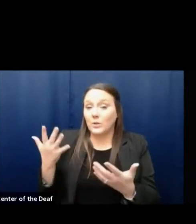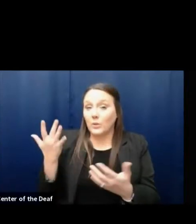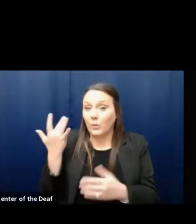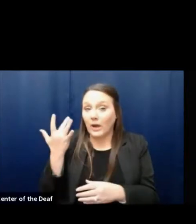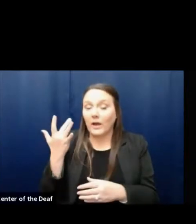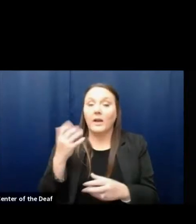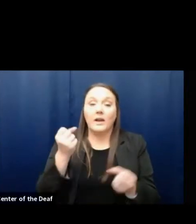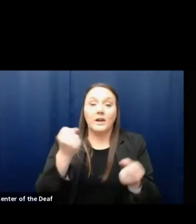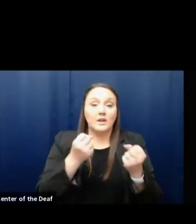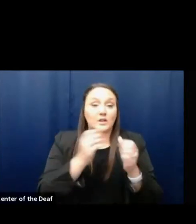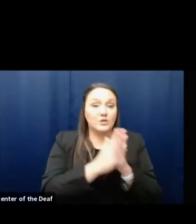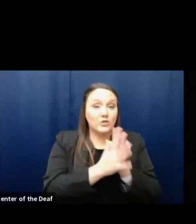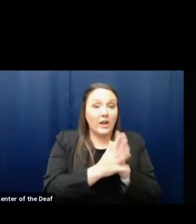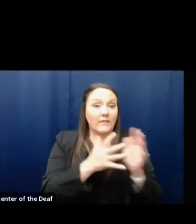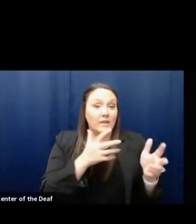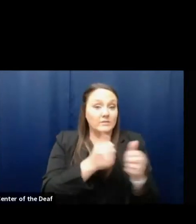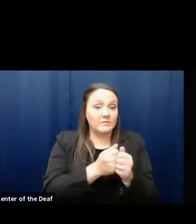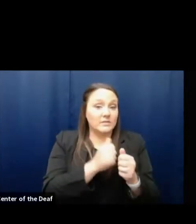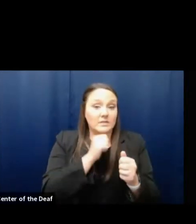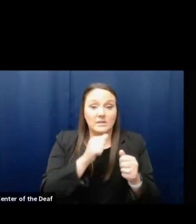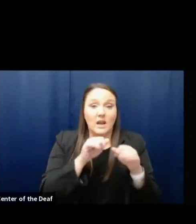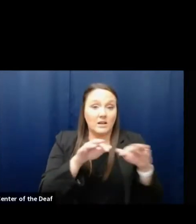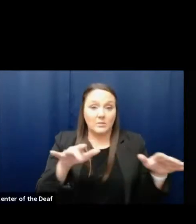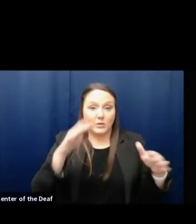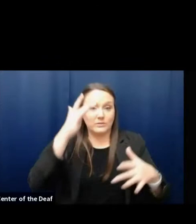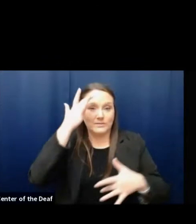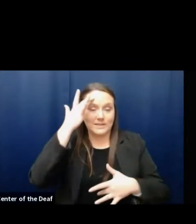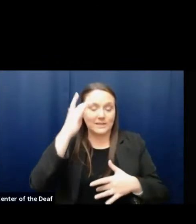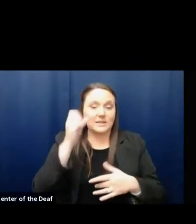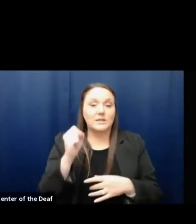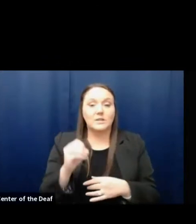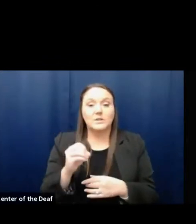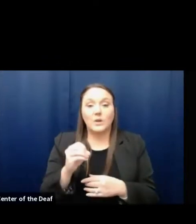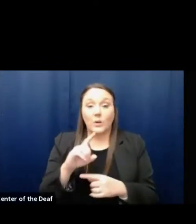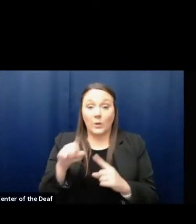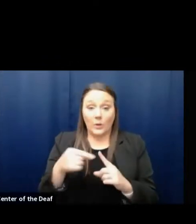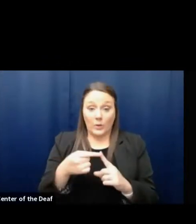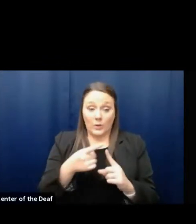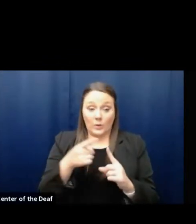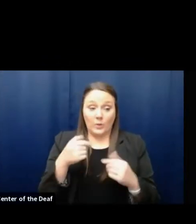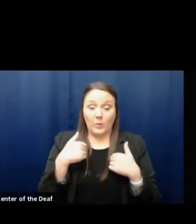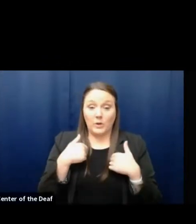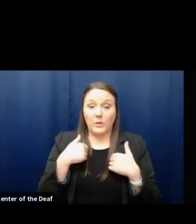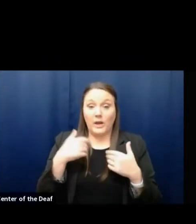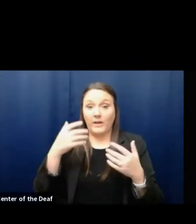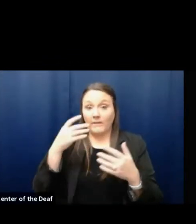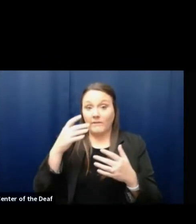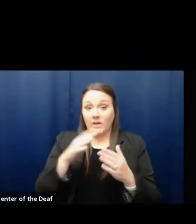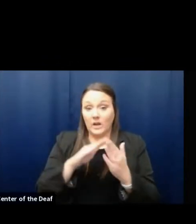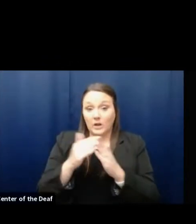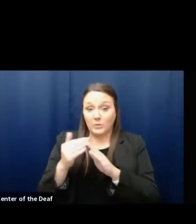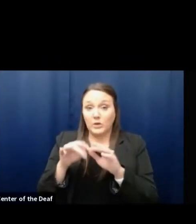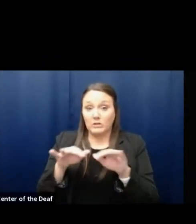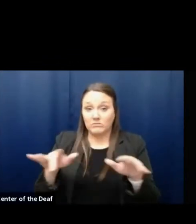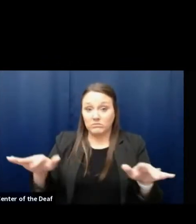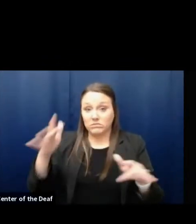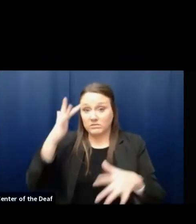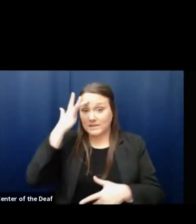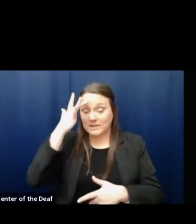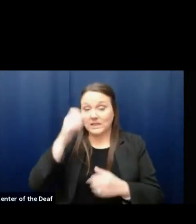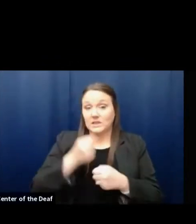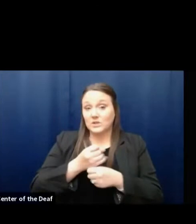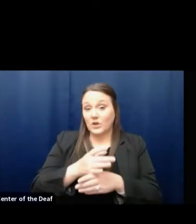traffic accidents aren't a communicable disease. So, and so when you have a communicable disease that is causing this type